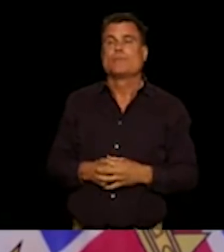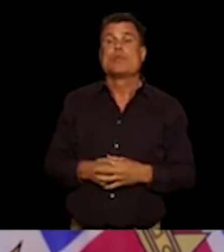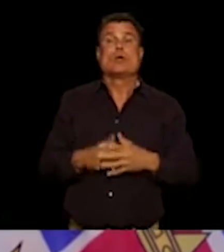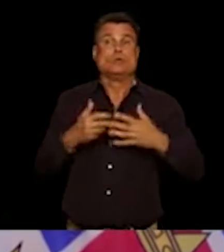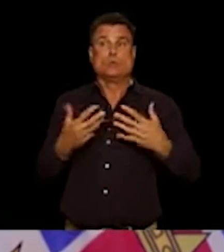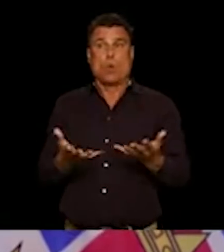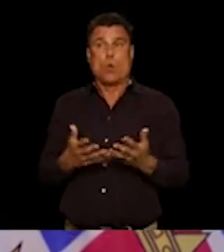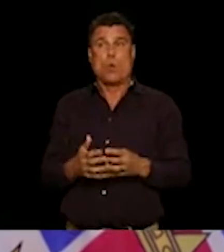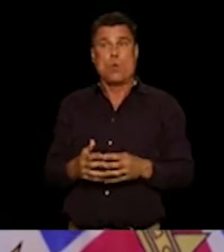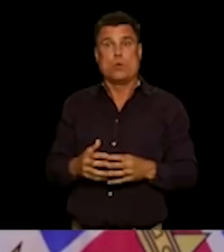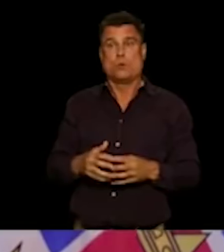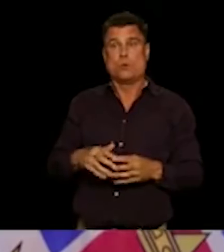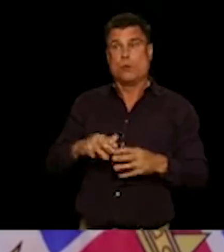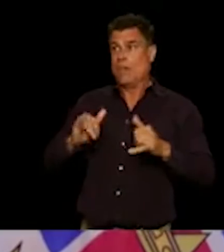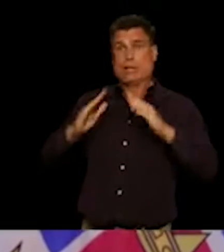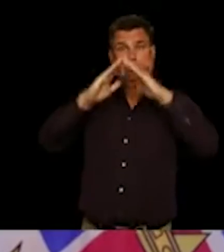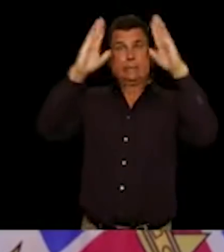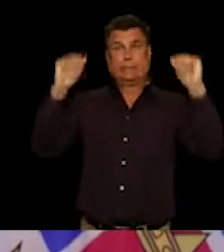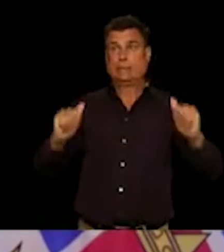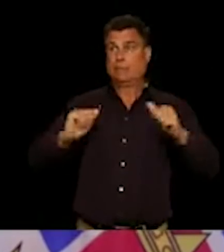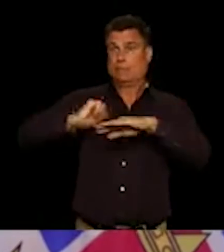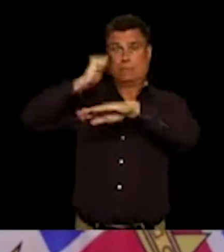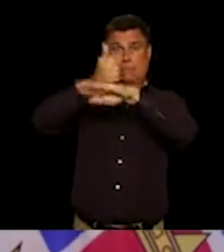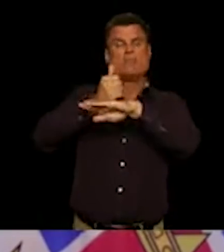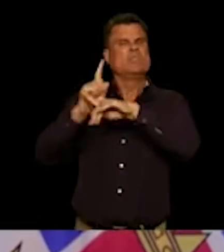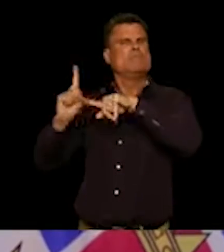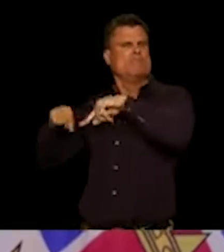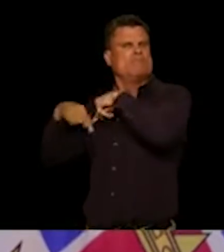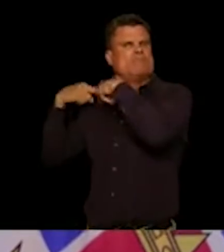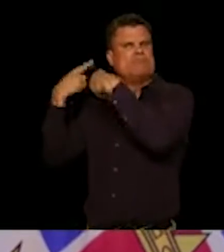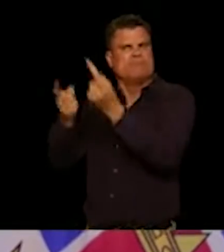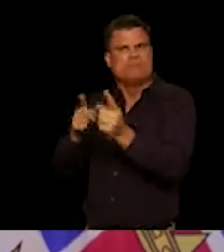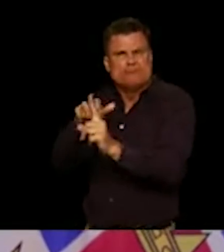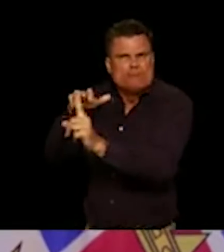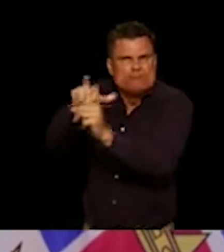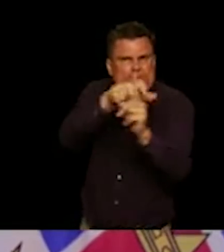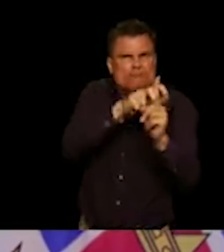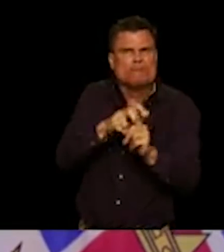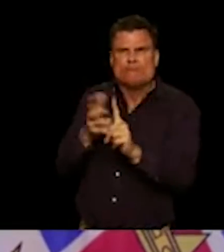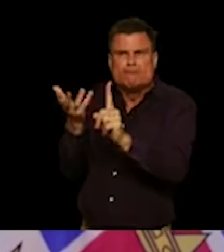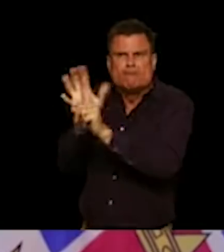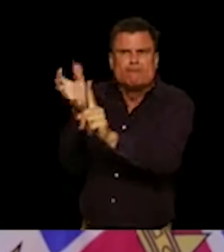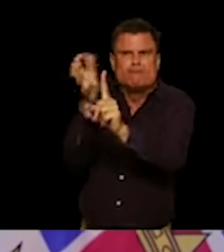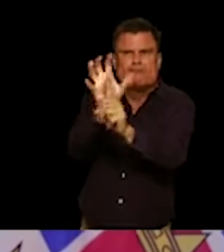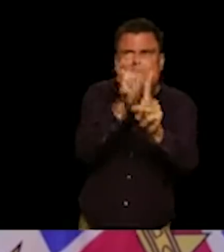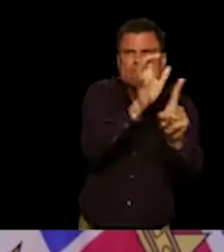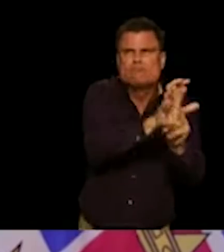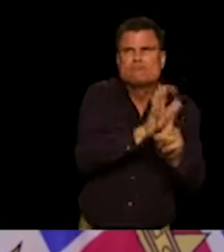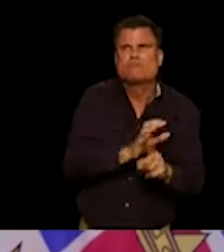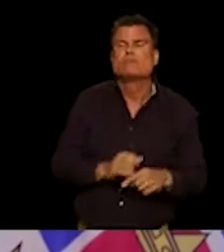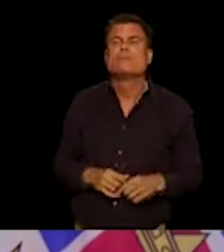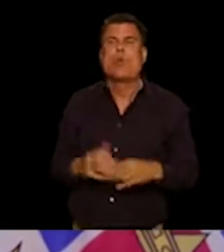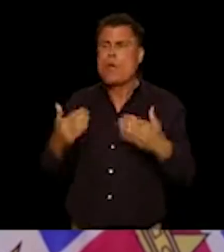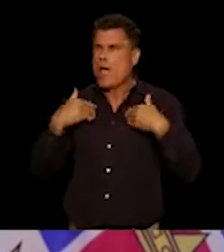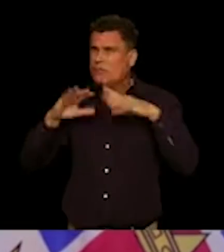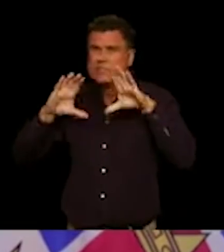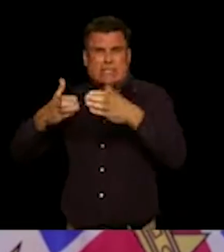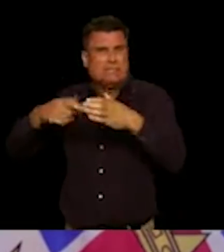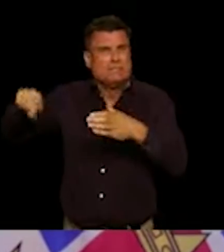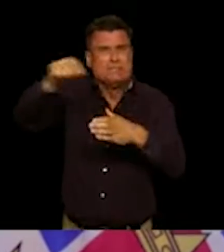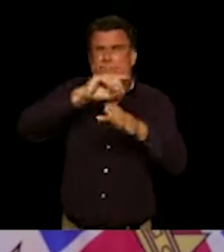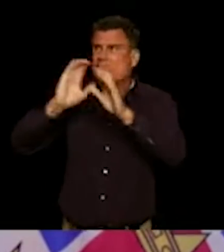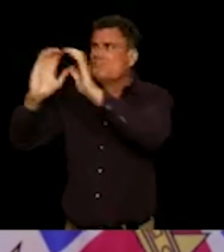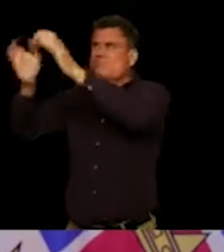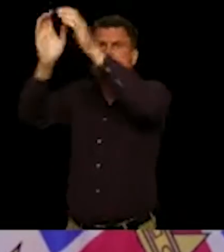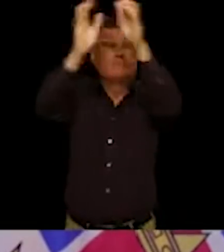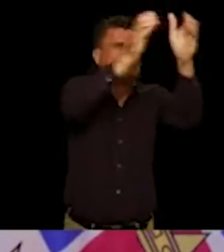do in public health with our contact tracing teams. And across the province, each of the health authorities has developed teams